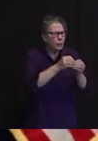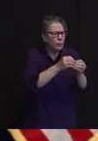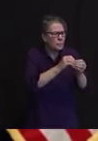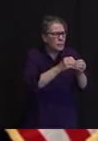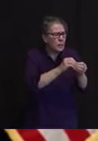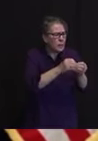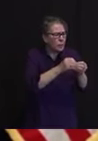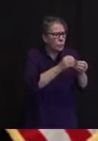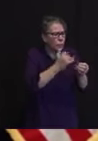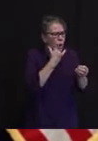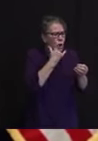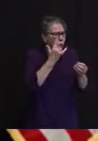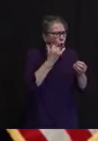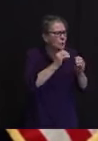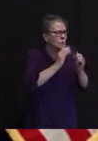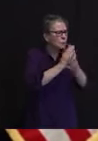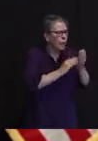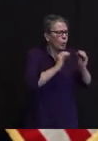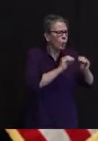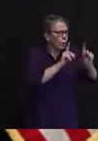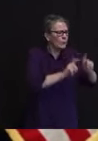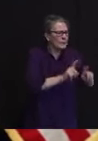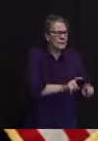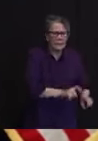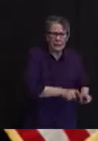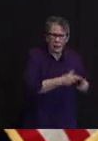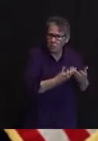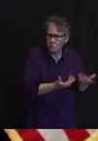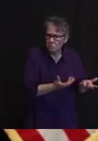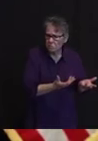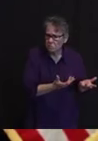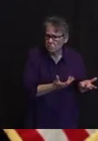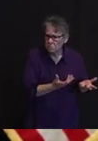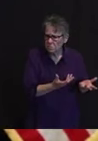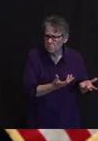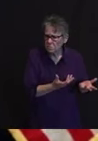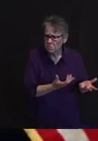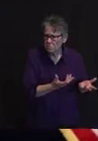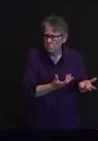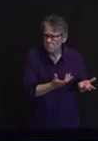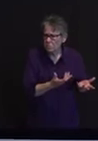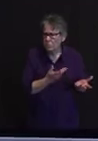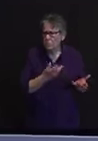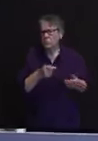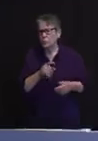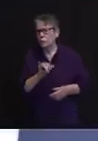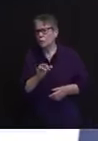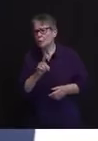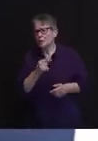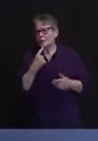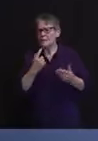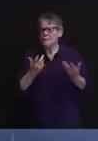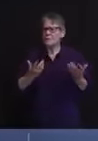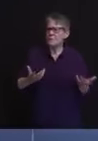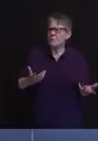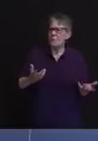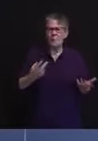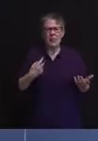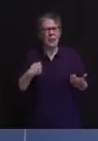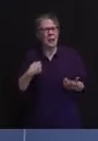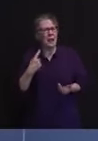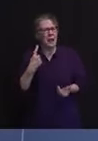and fatalities in particular, right? Well, but I don't believe specifically undercount. The accuracy